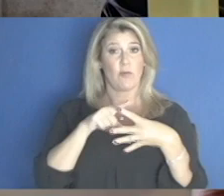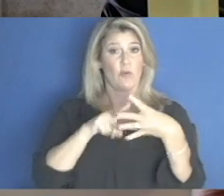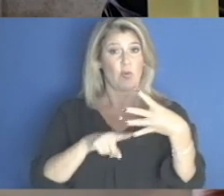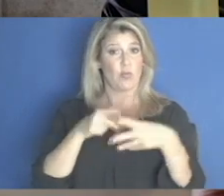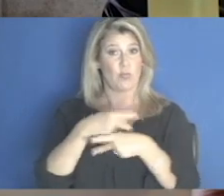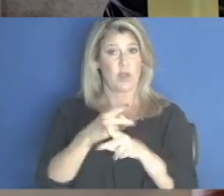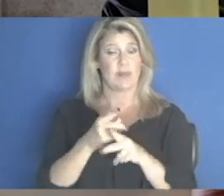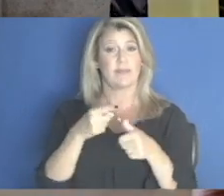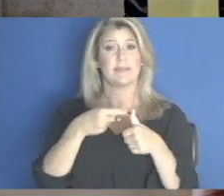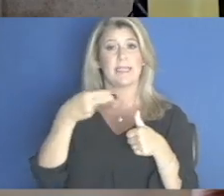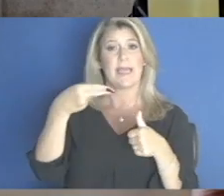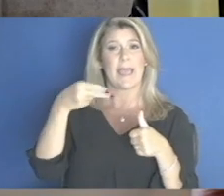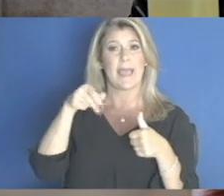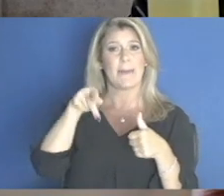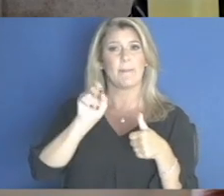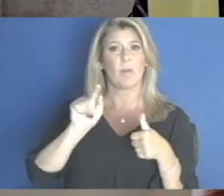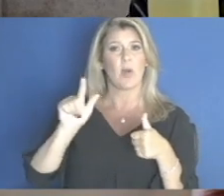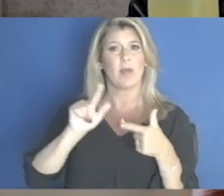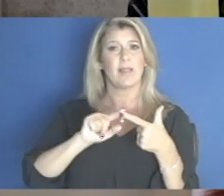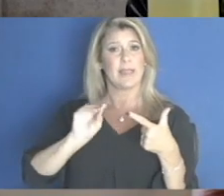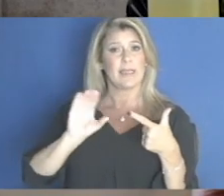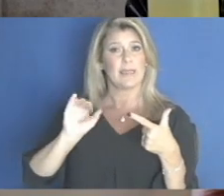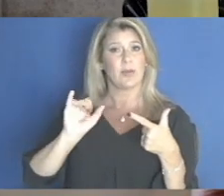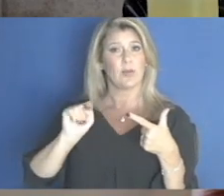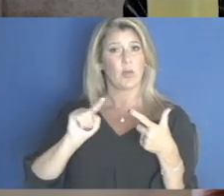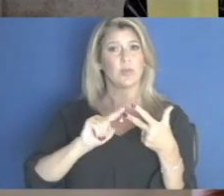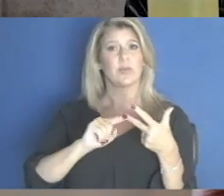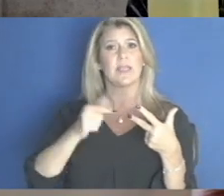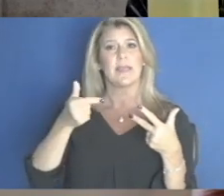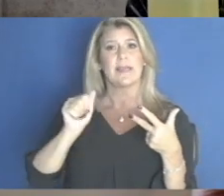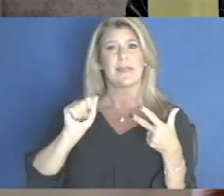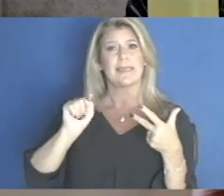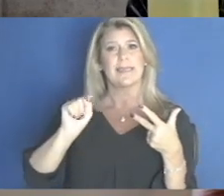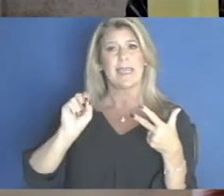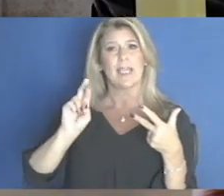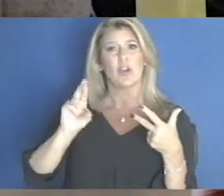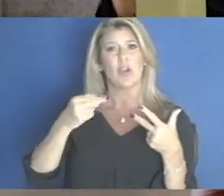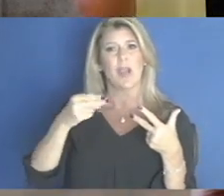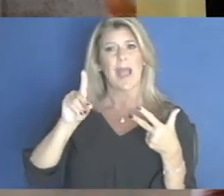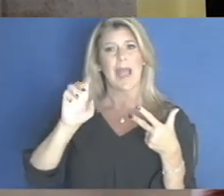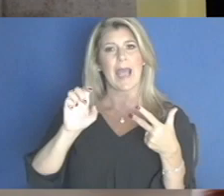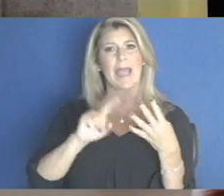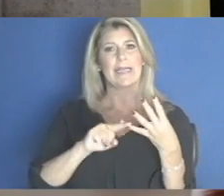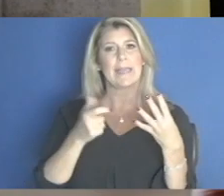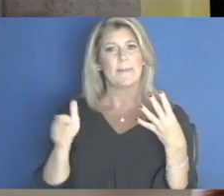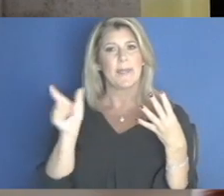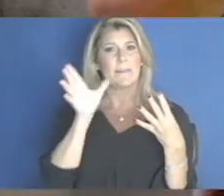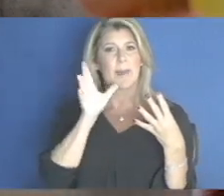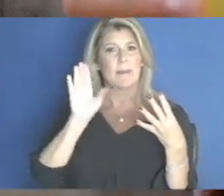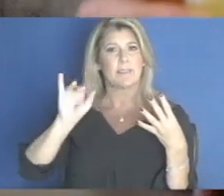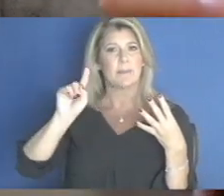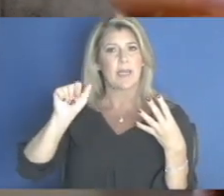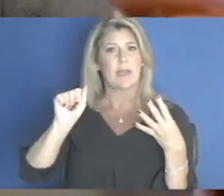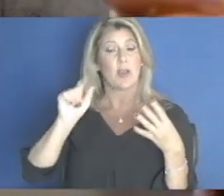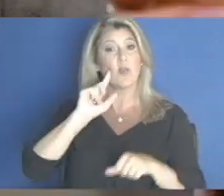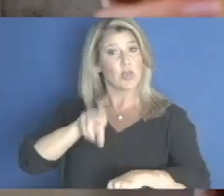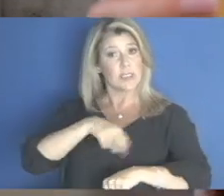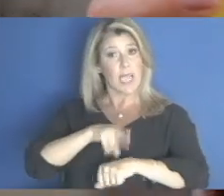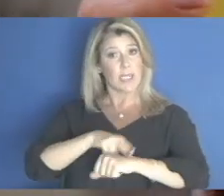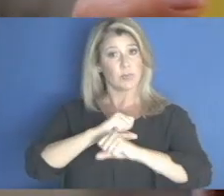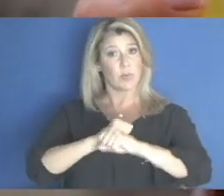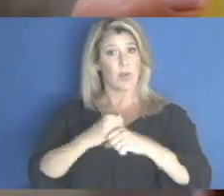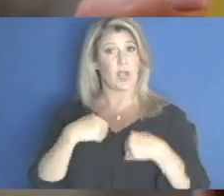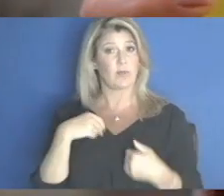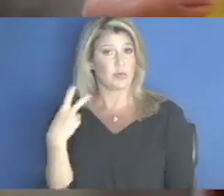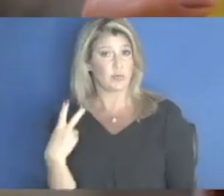is hemp oil, clear coat, gator hide, and Big Mama's Bottom. For natural protection, we have hemp